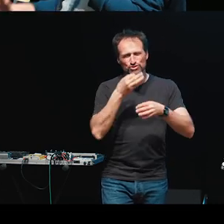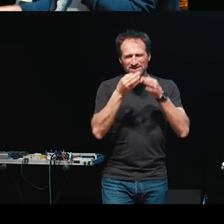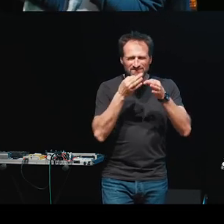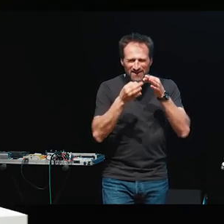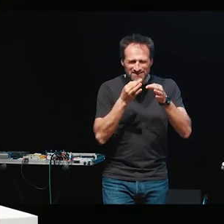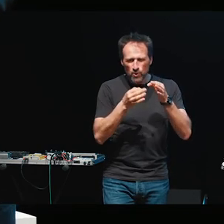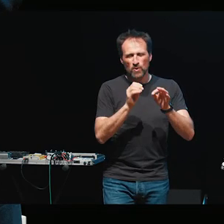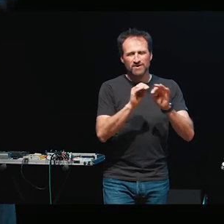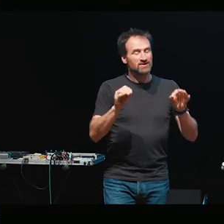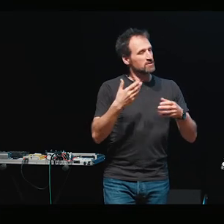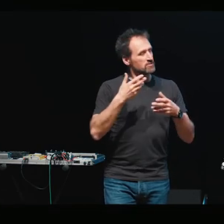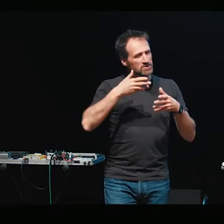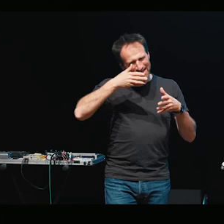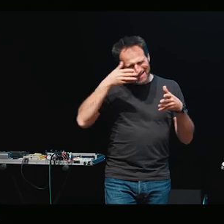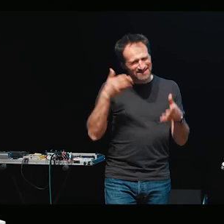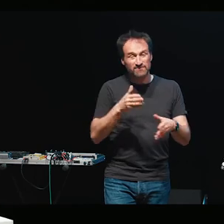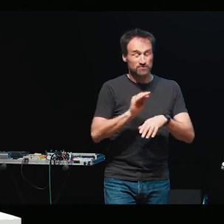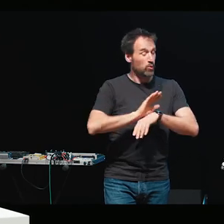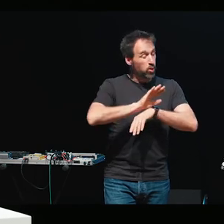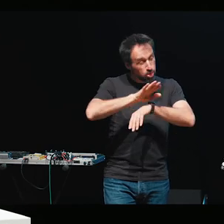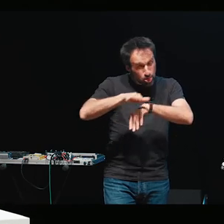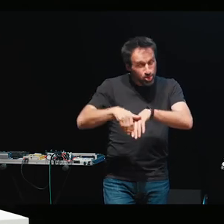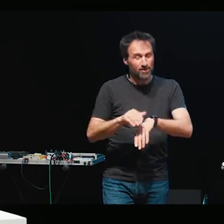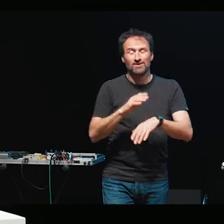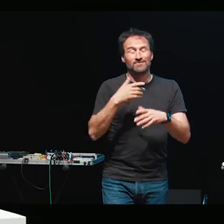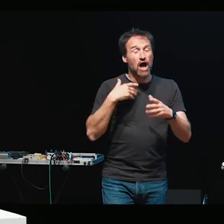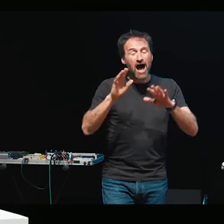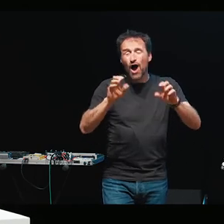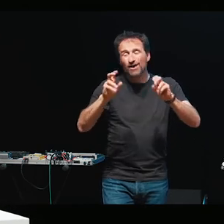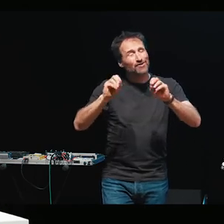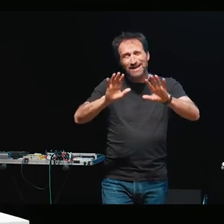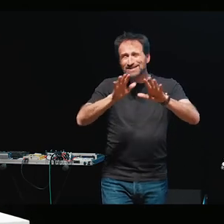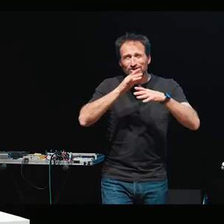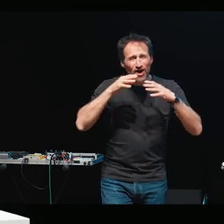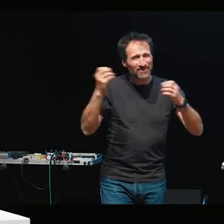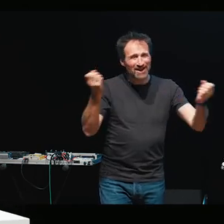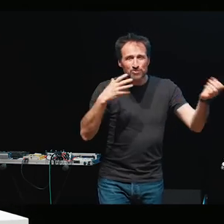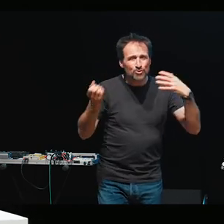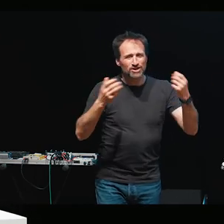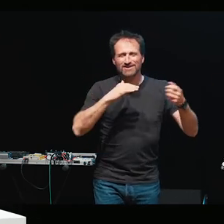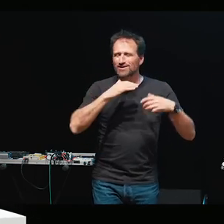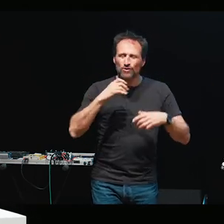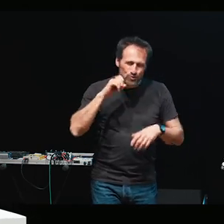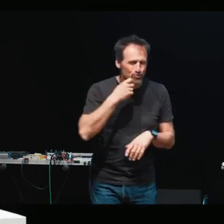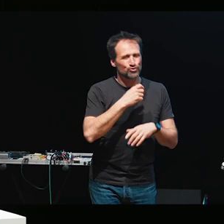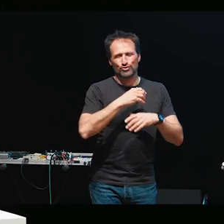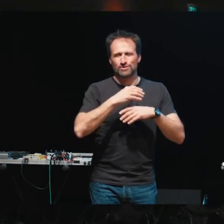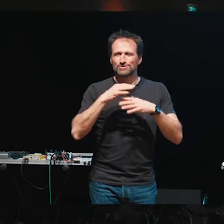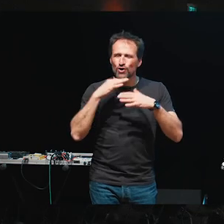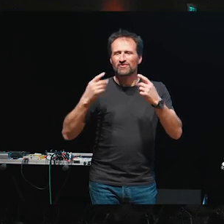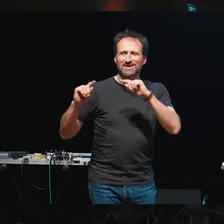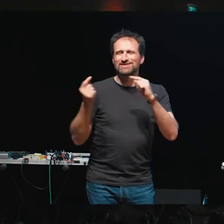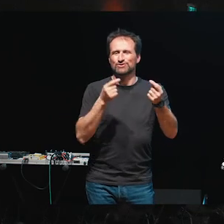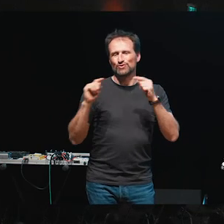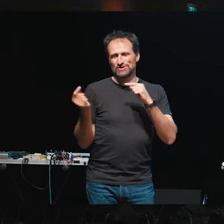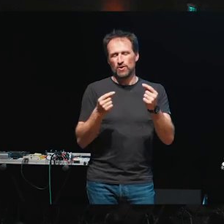actually, it got over time, and it was like, okay, we have so much input. It was a really cool all-together discussion, and